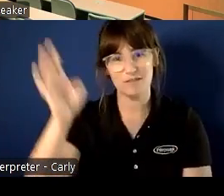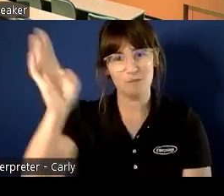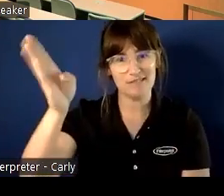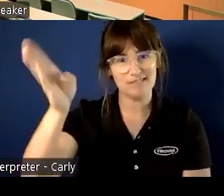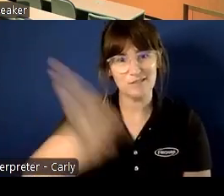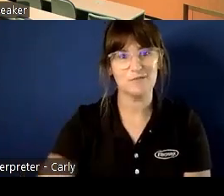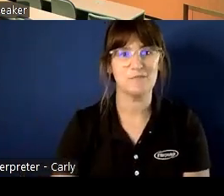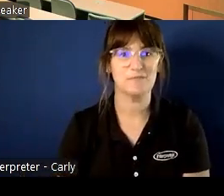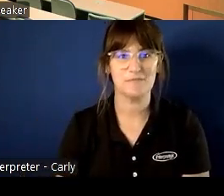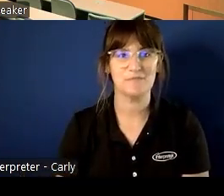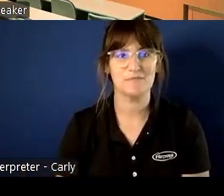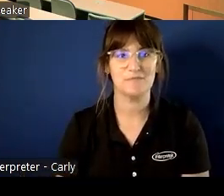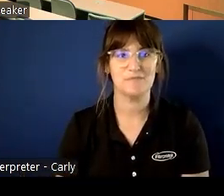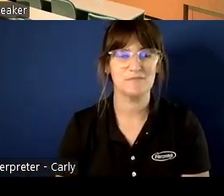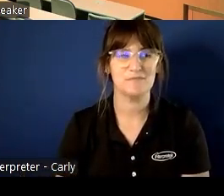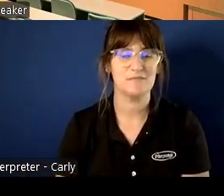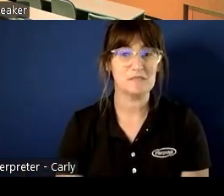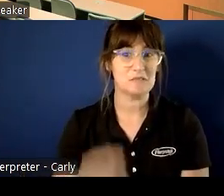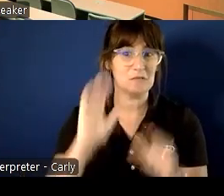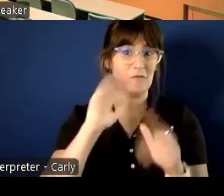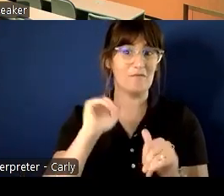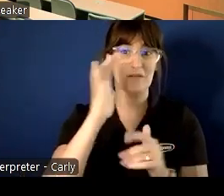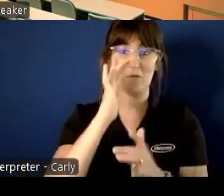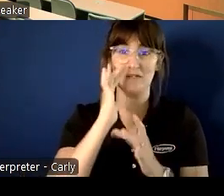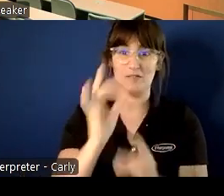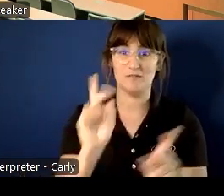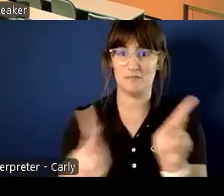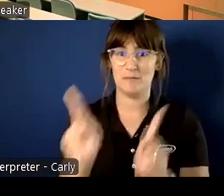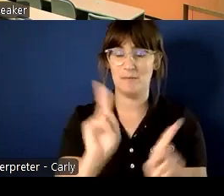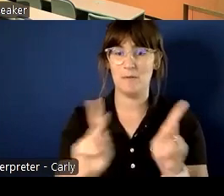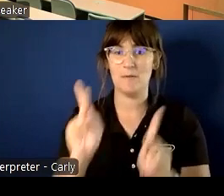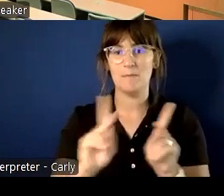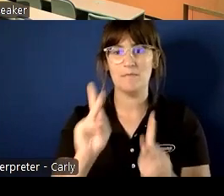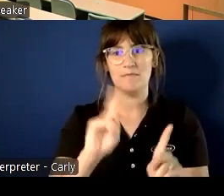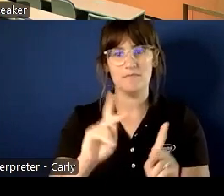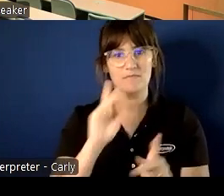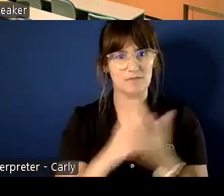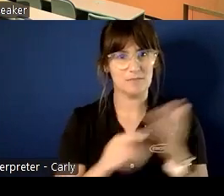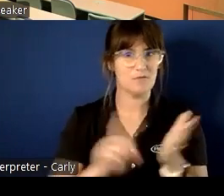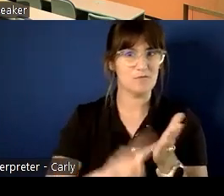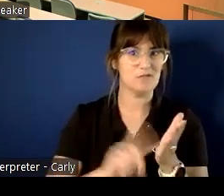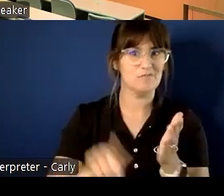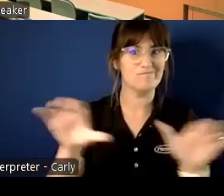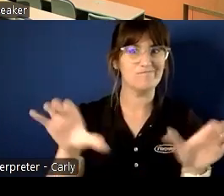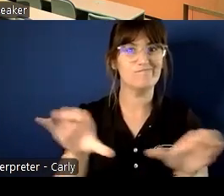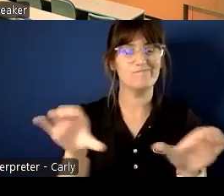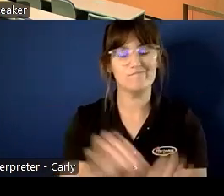hopefully, maybe this will interest people to take this approach in some of the research they're doing, which clearly can